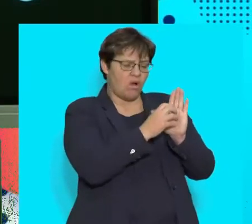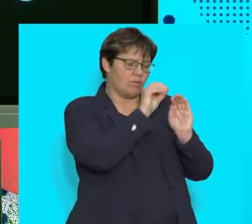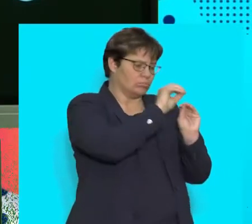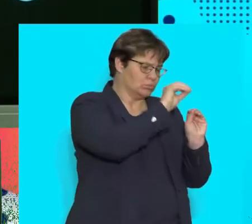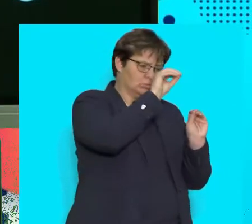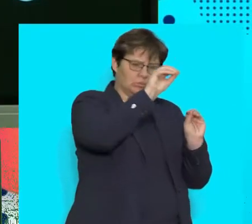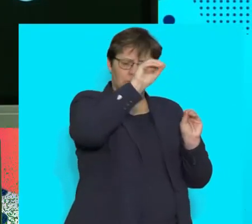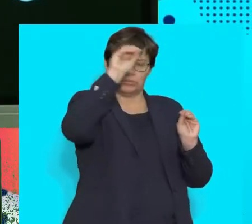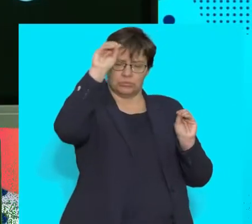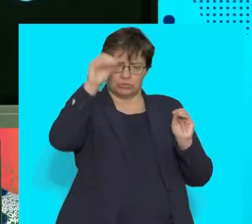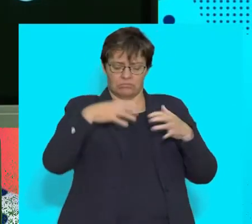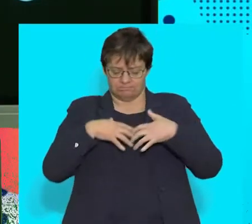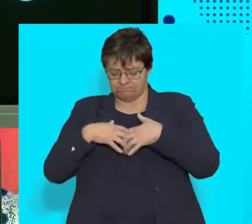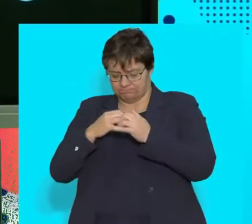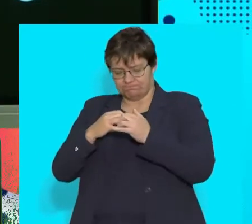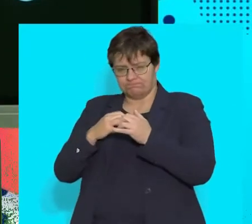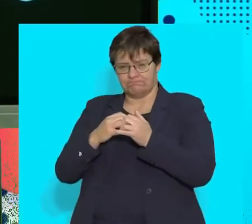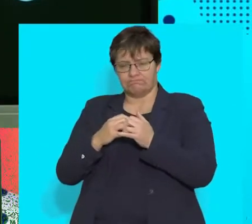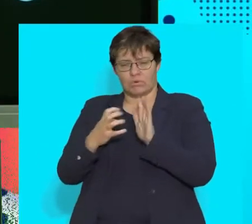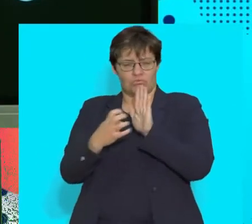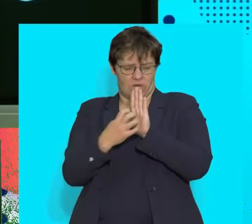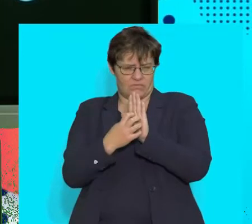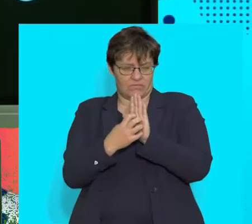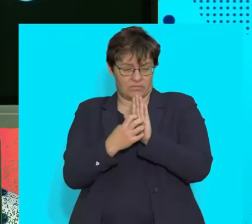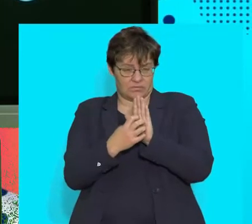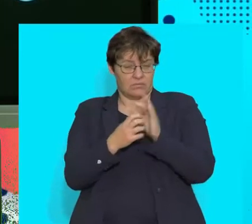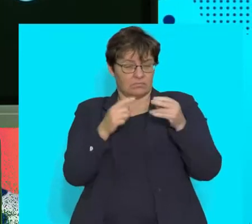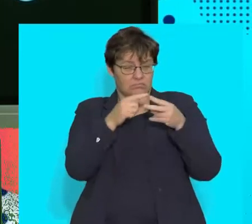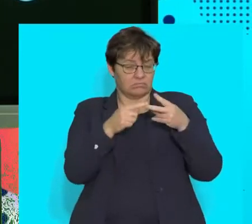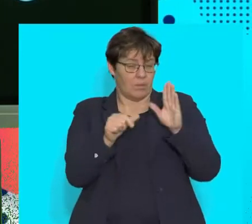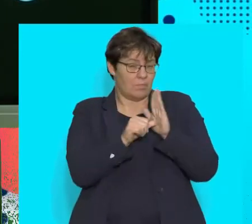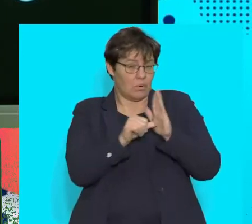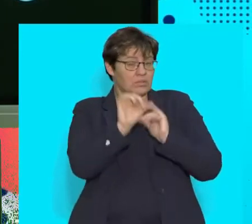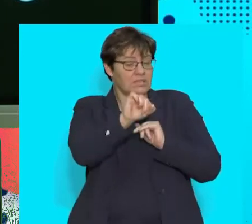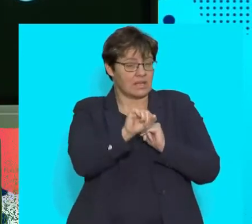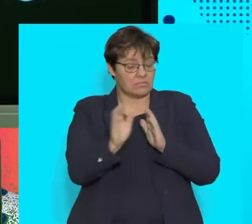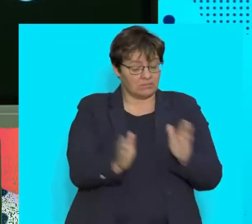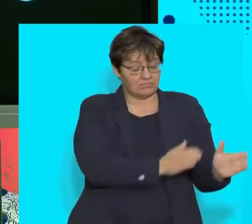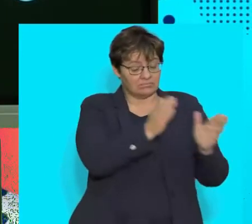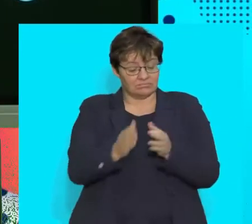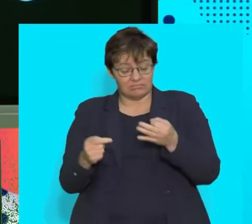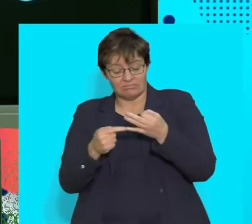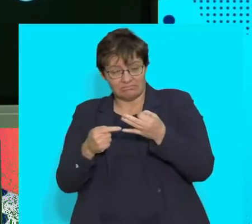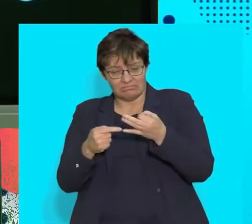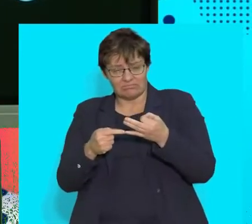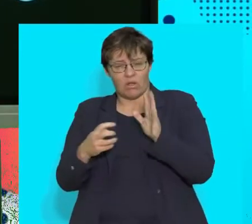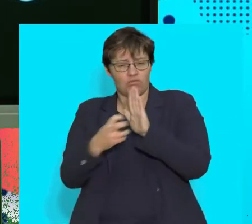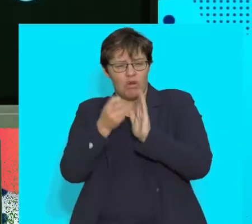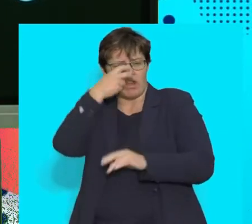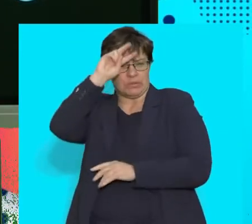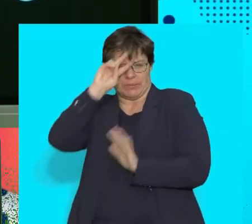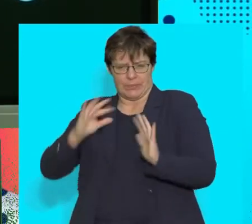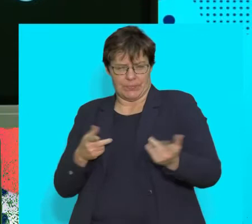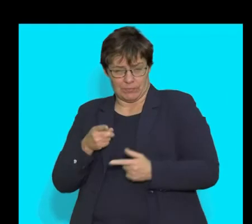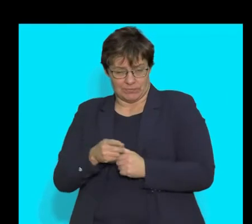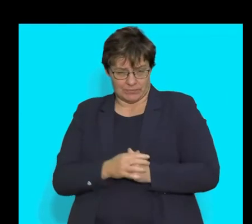to sketch a graph. These are important skills, but another very important skill is interpreting graphs. Let's go and have a look at what